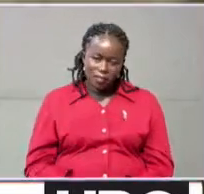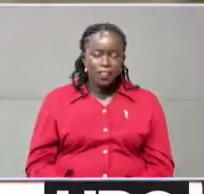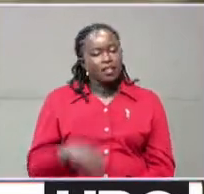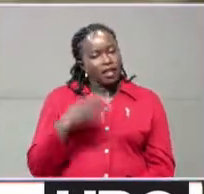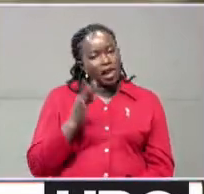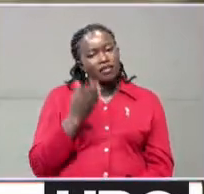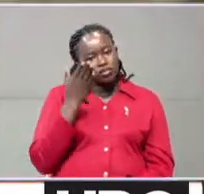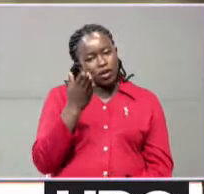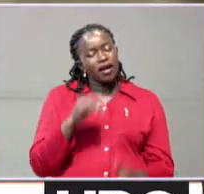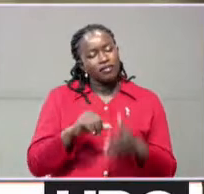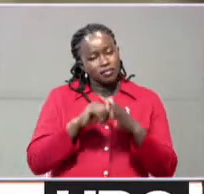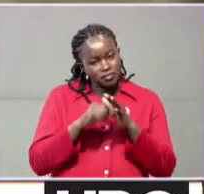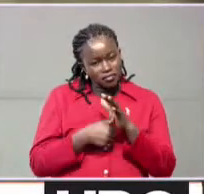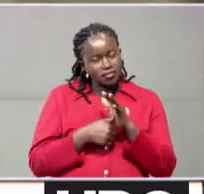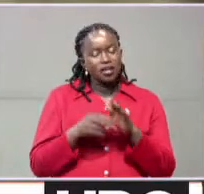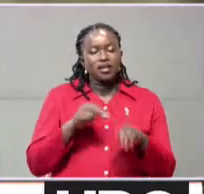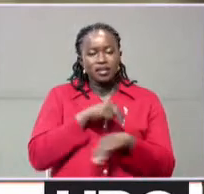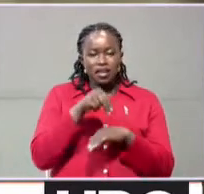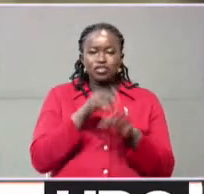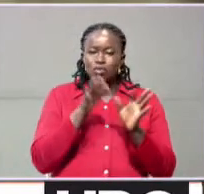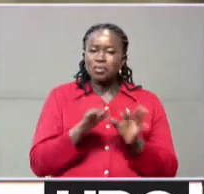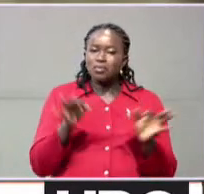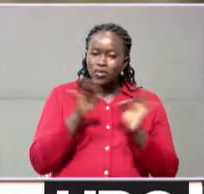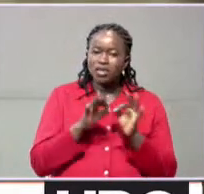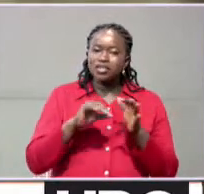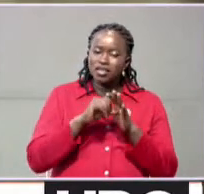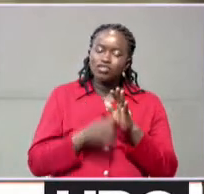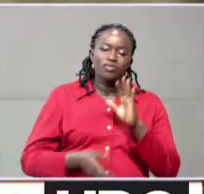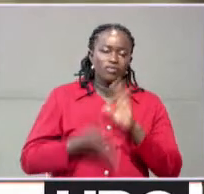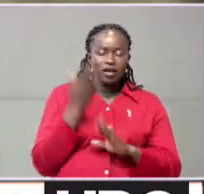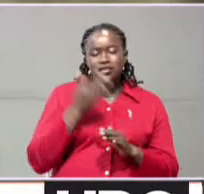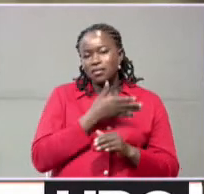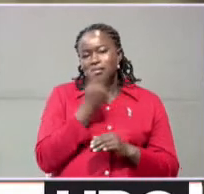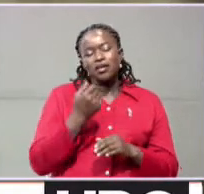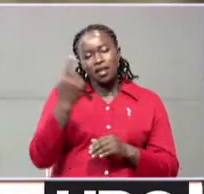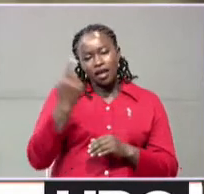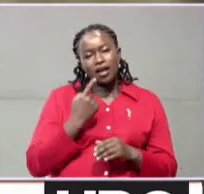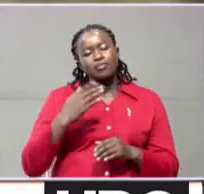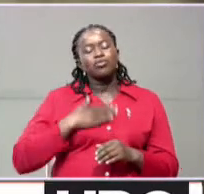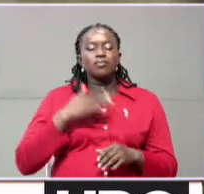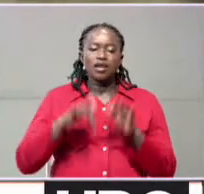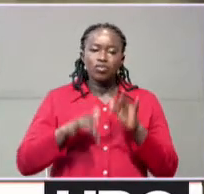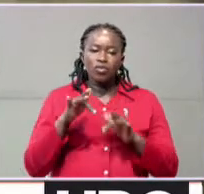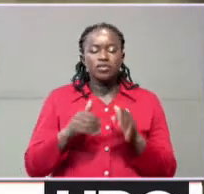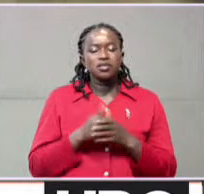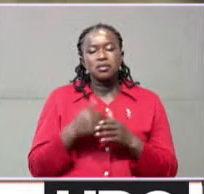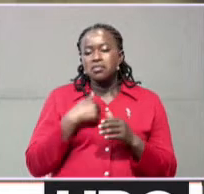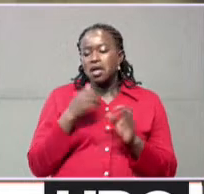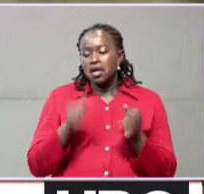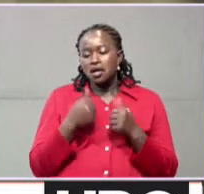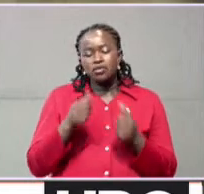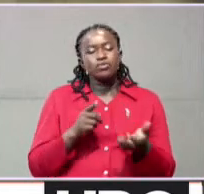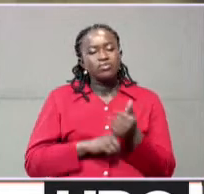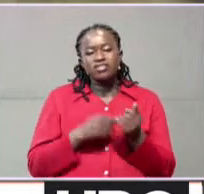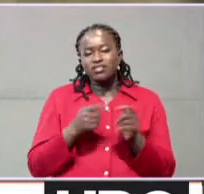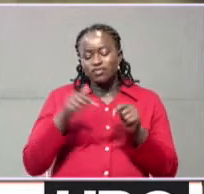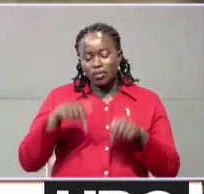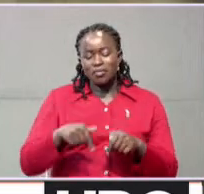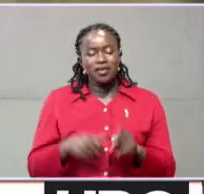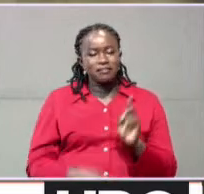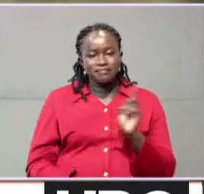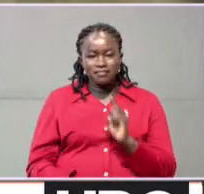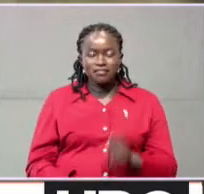matter of national importance a matter of agents come to my office i don't receive them from here